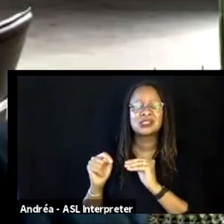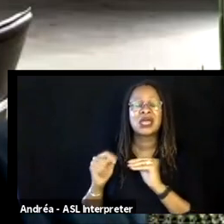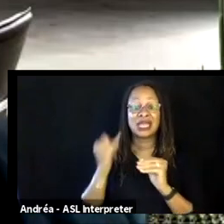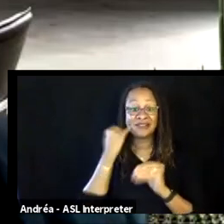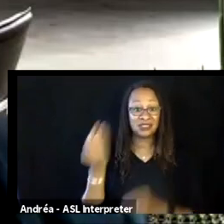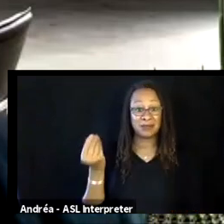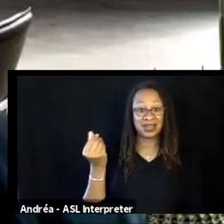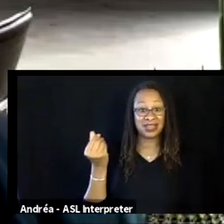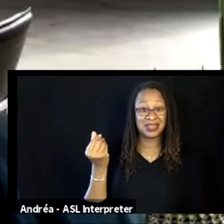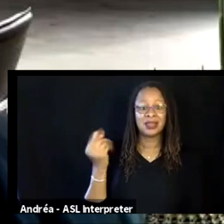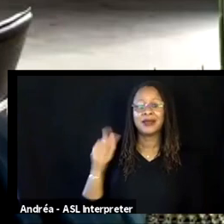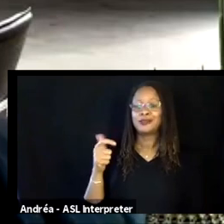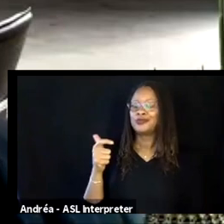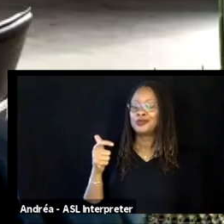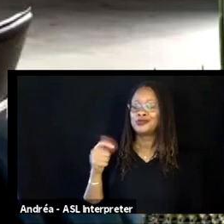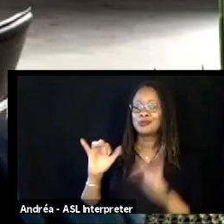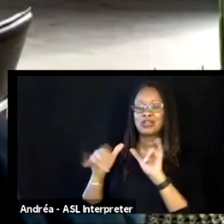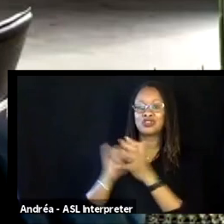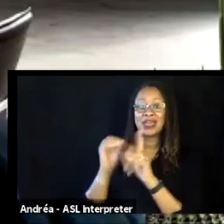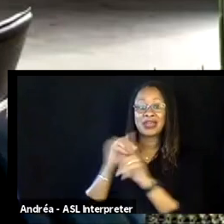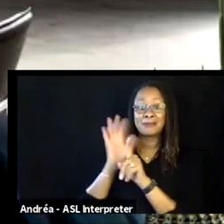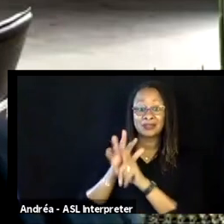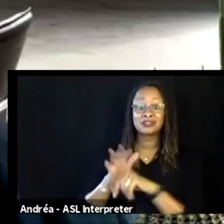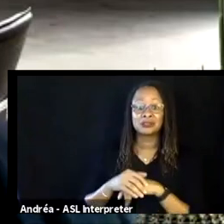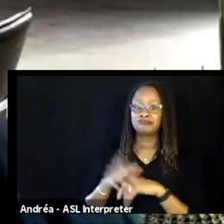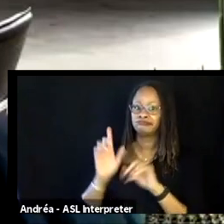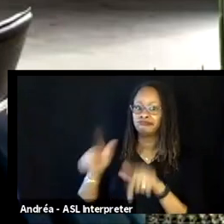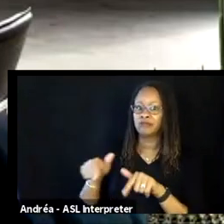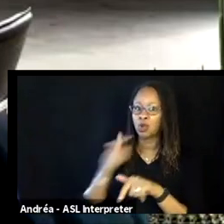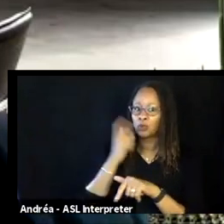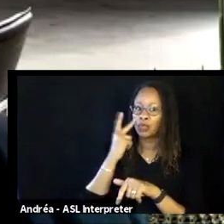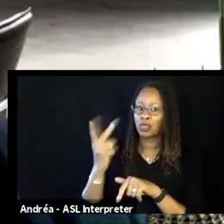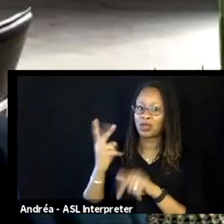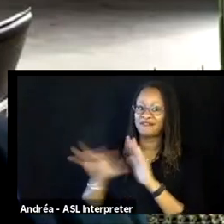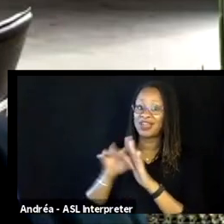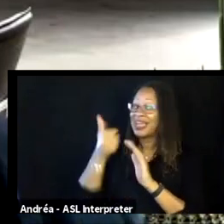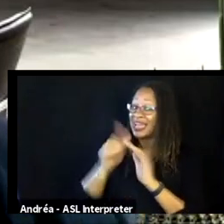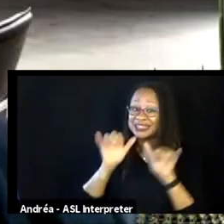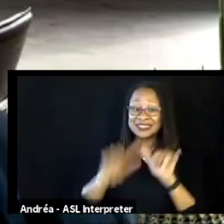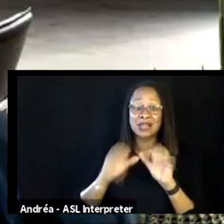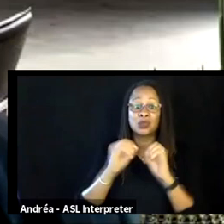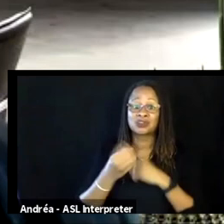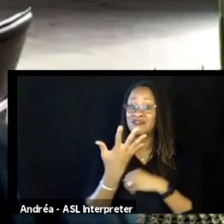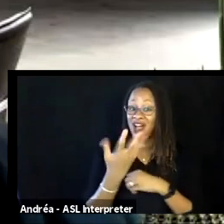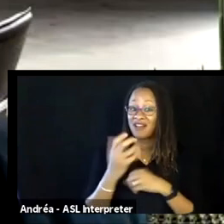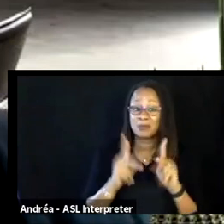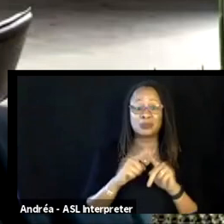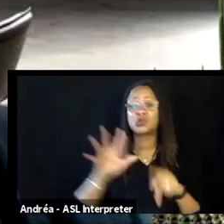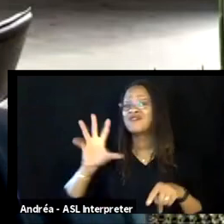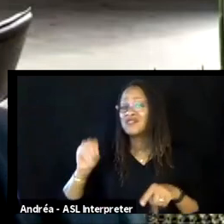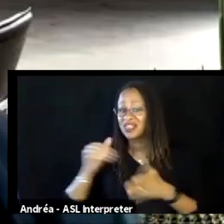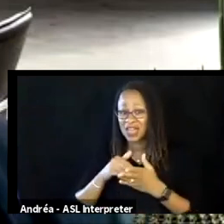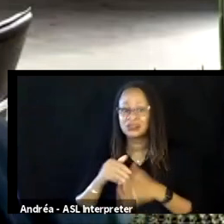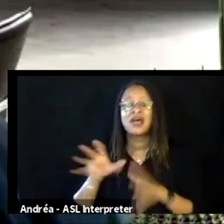measure the monetary impact. So just go find the, once again, any size organization, 5 people to 50,000,